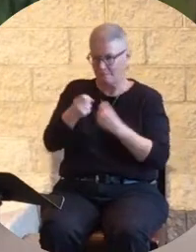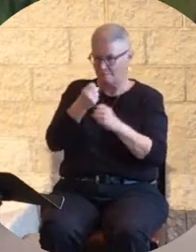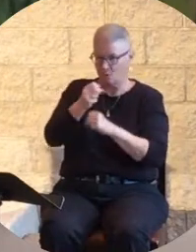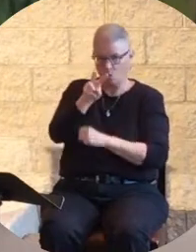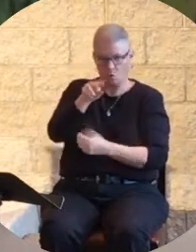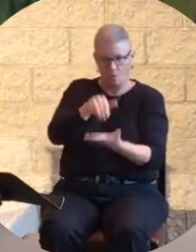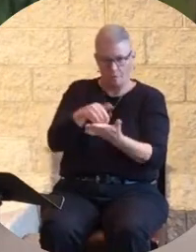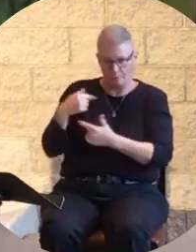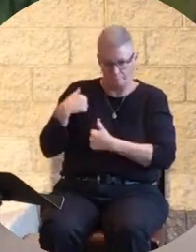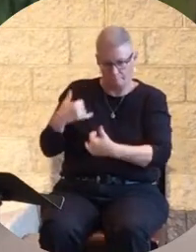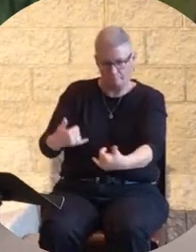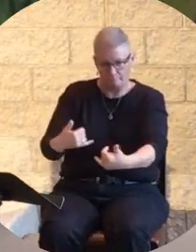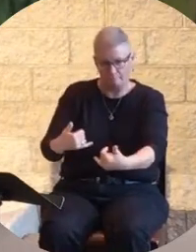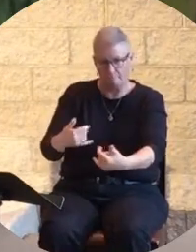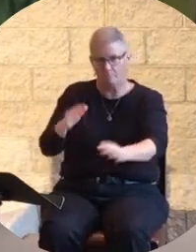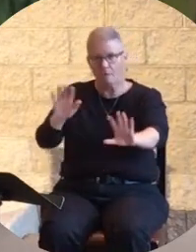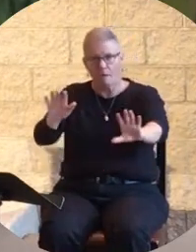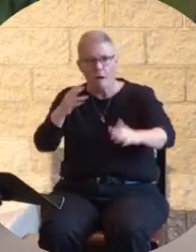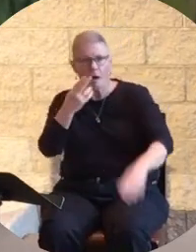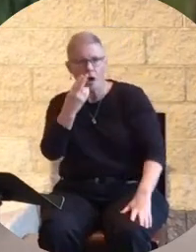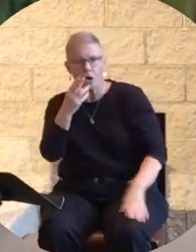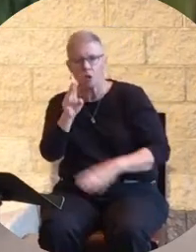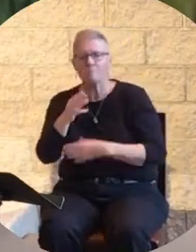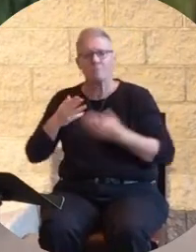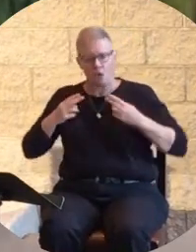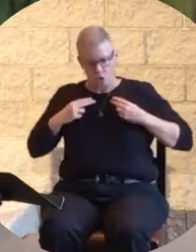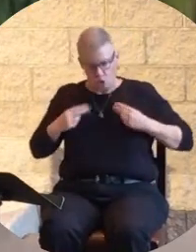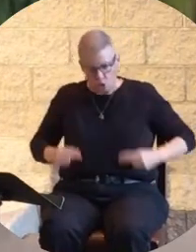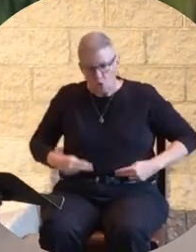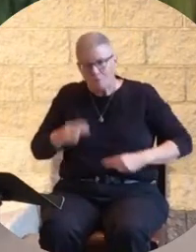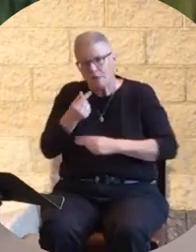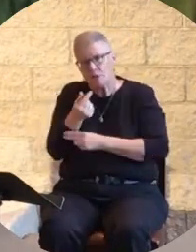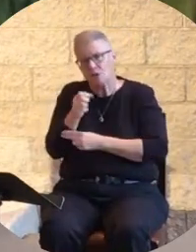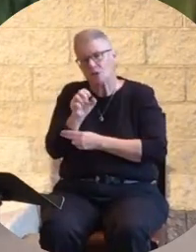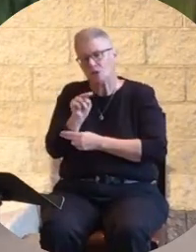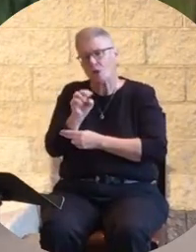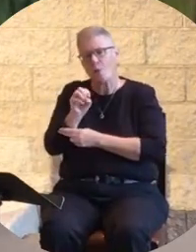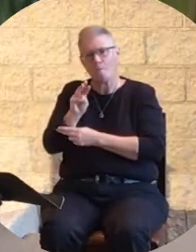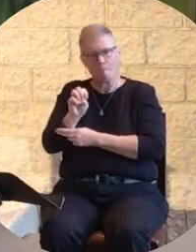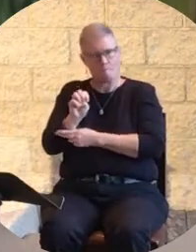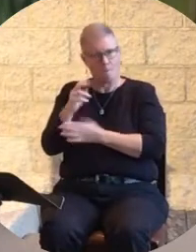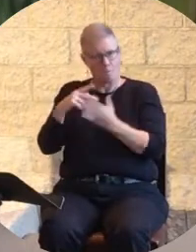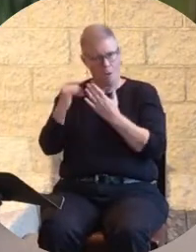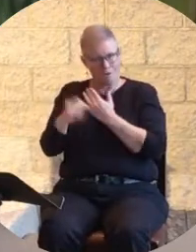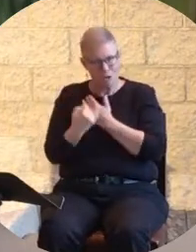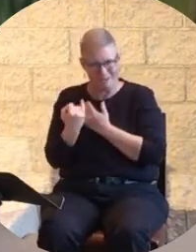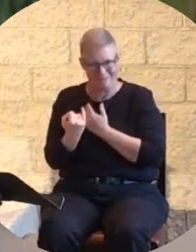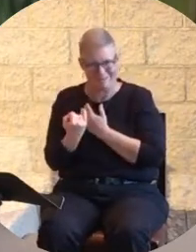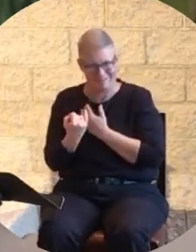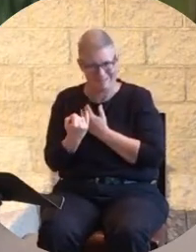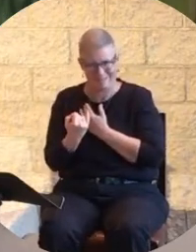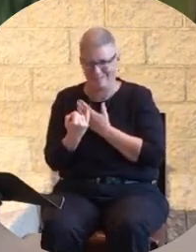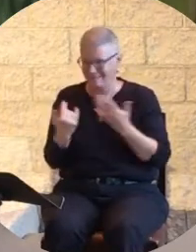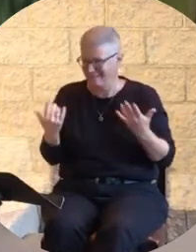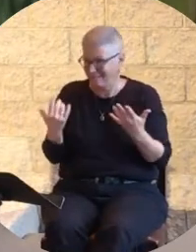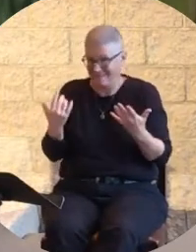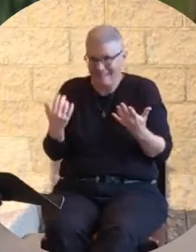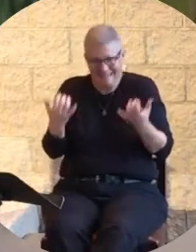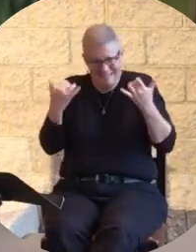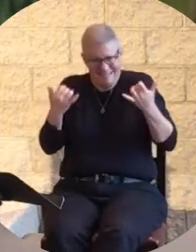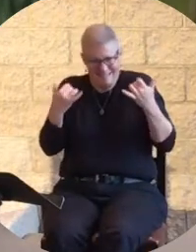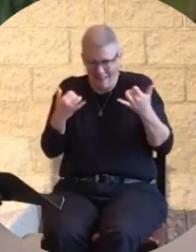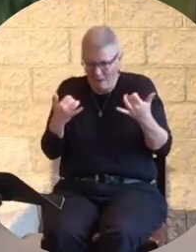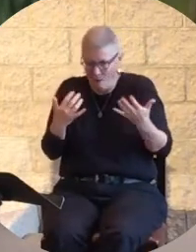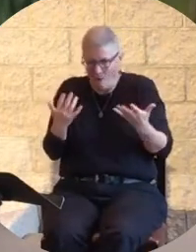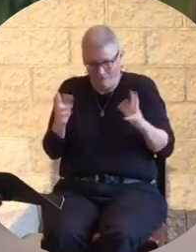The Human Genome Project, where we now, you know, all we have in fact decoded, for the most part, the human